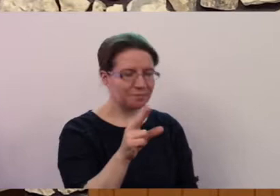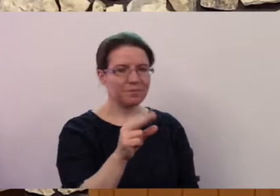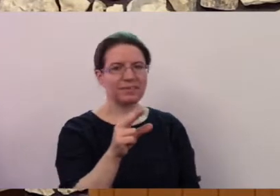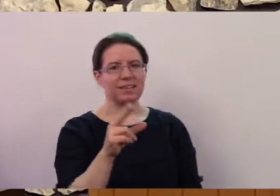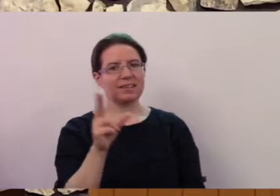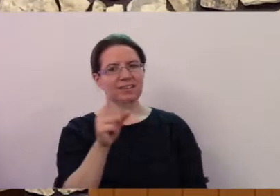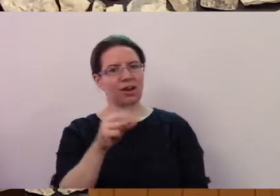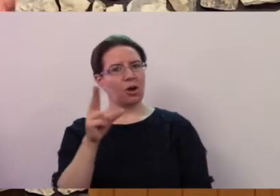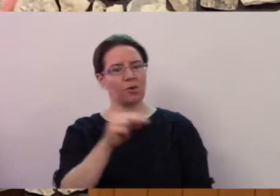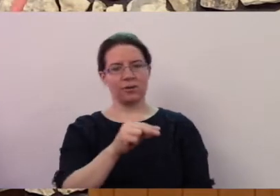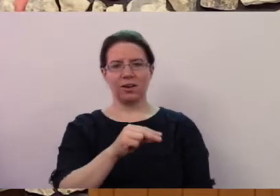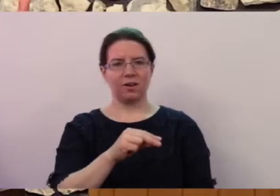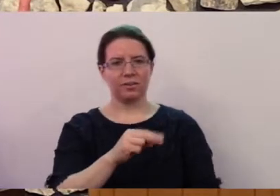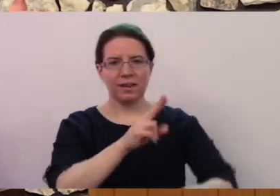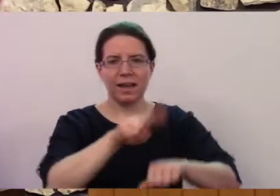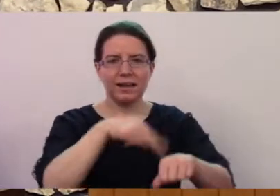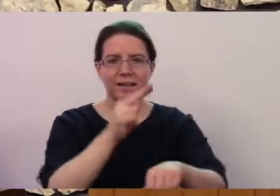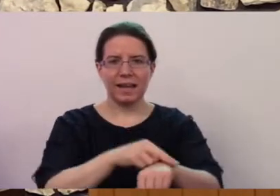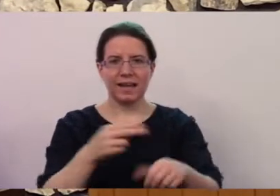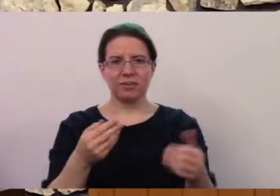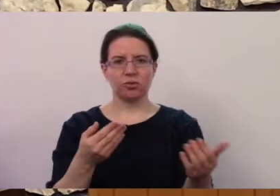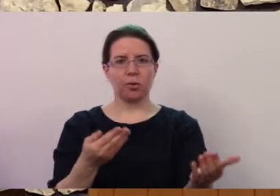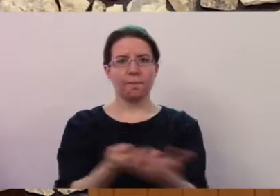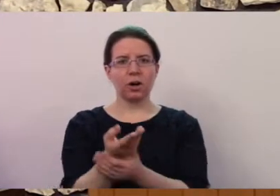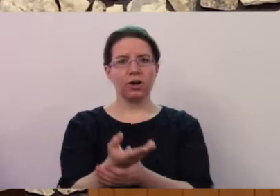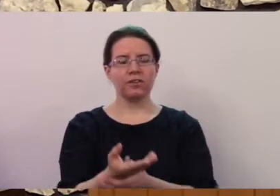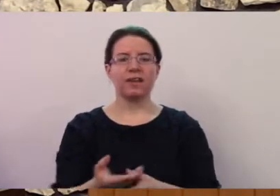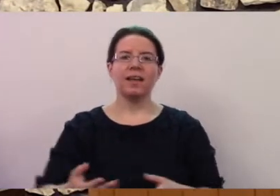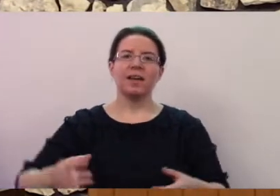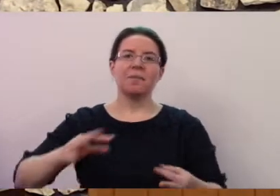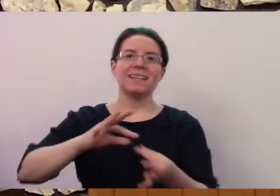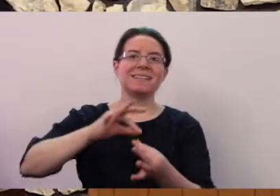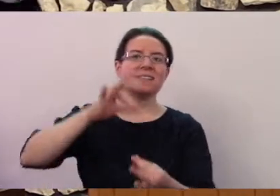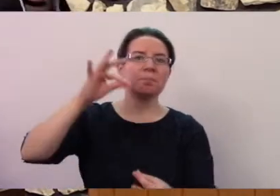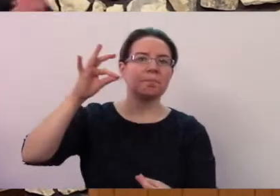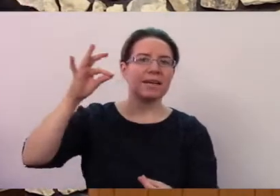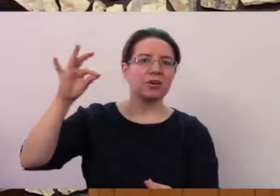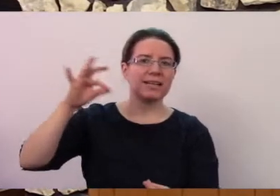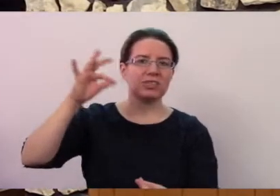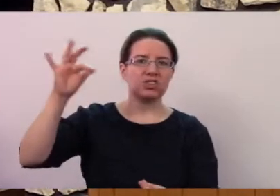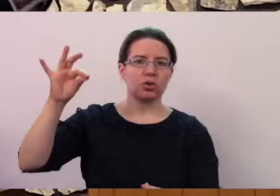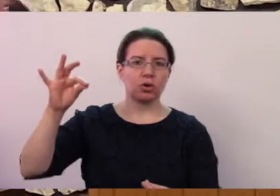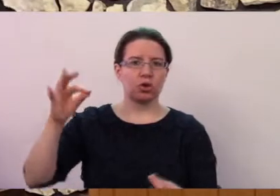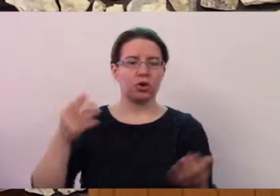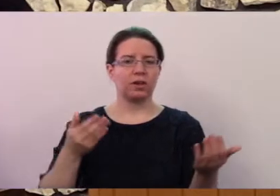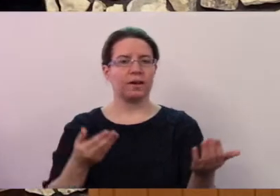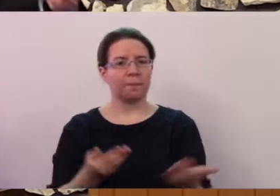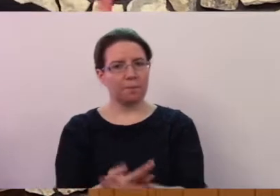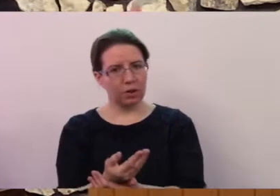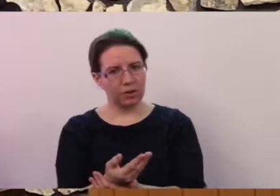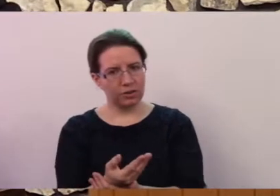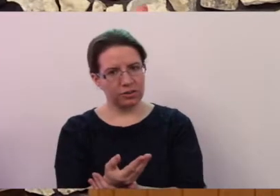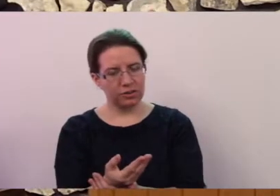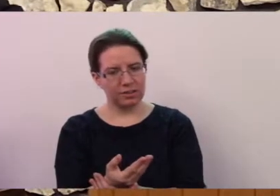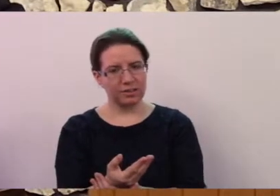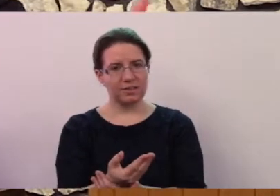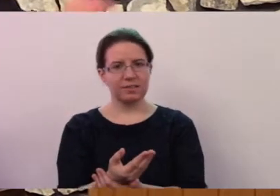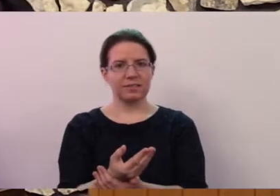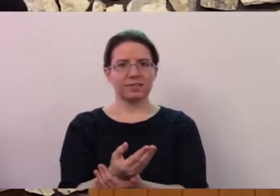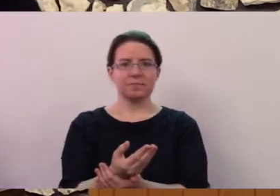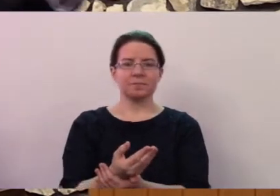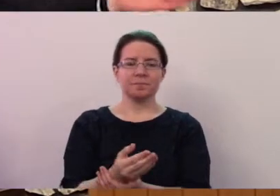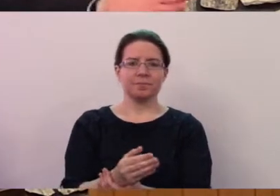about. I'm not talking about the natural birth. I'm talking about a spiritual birth. Yes. You must be, your spirit is spiritually, you are